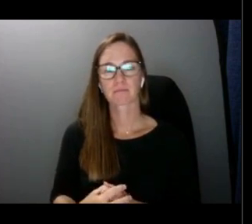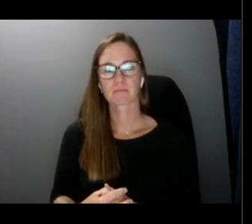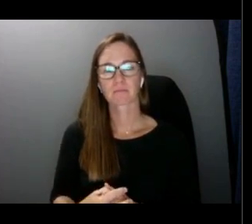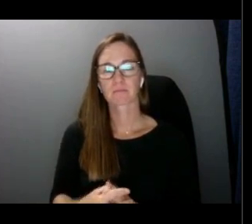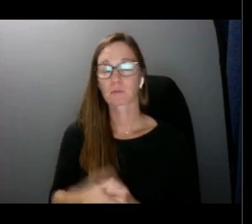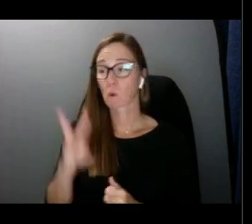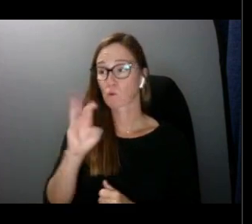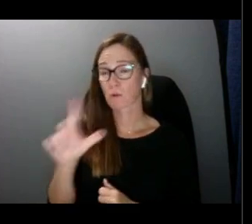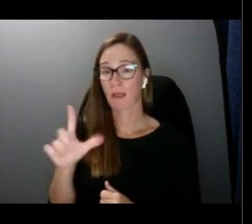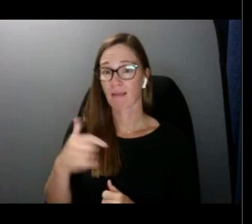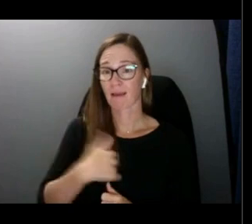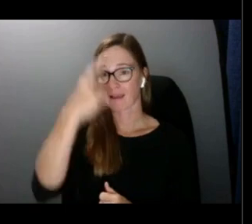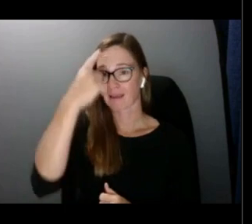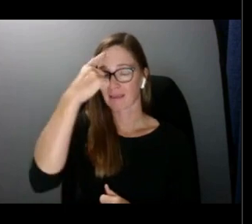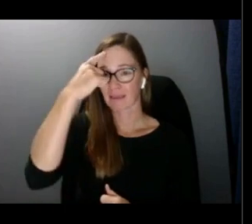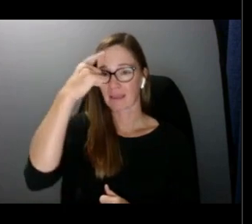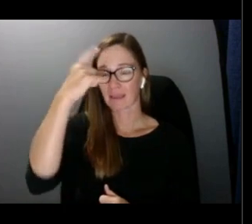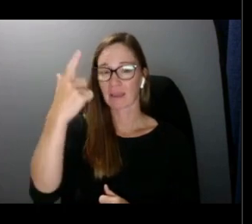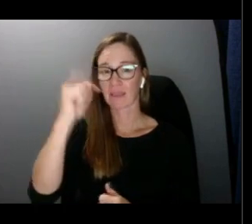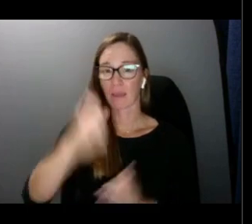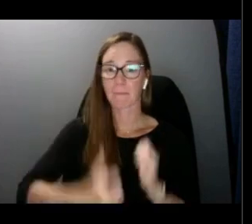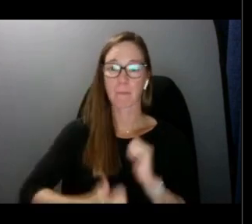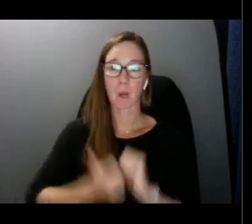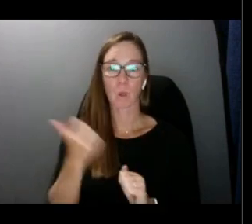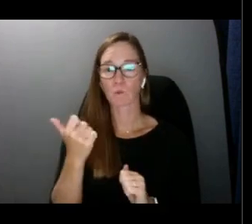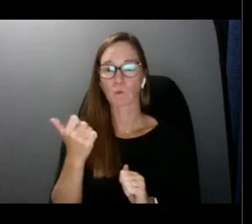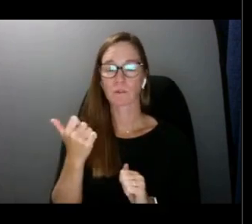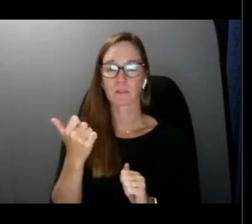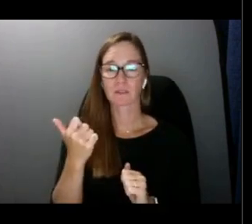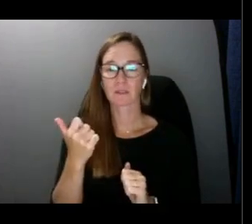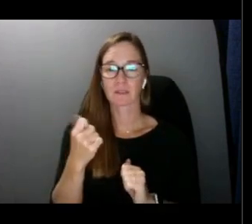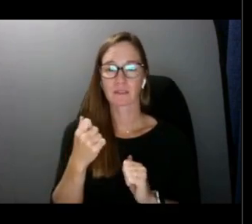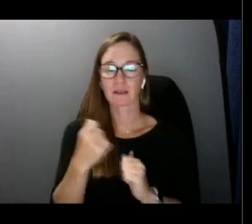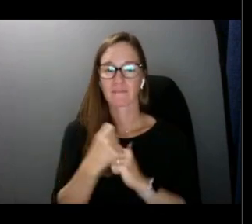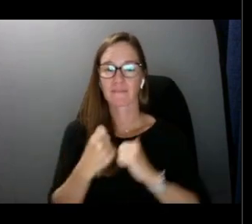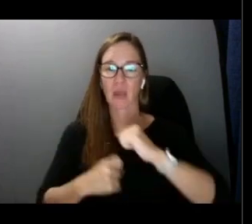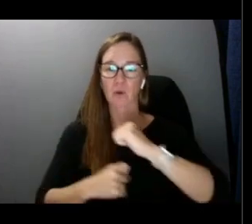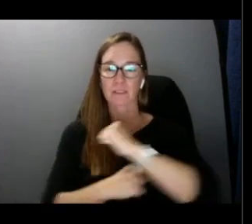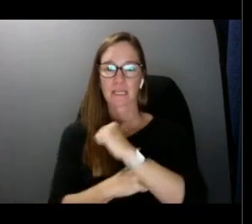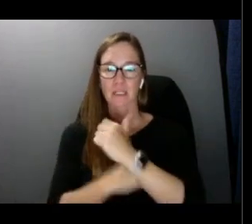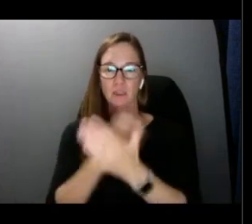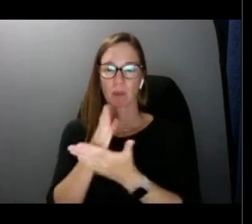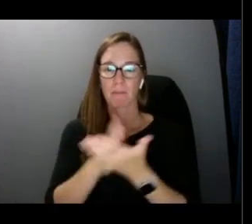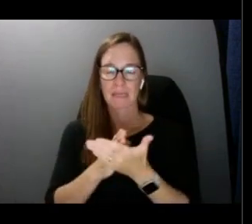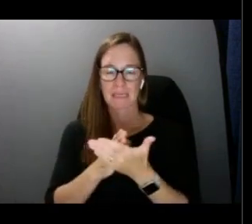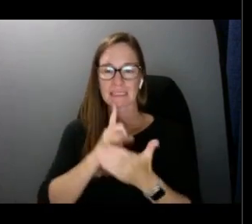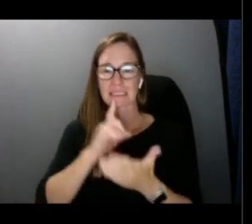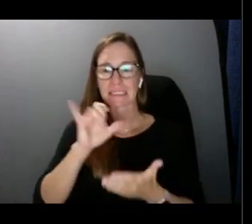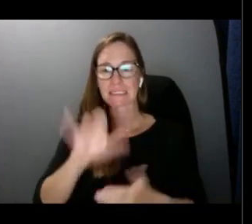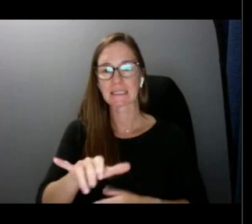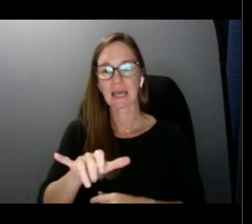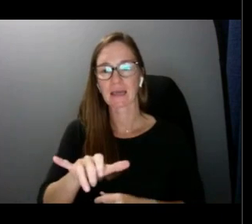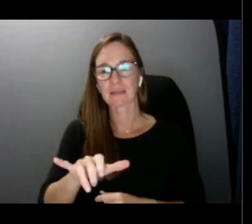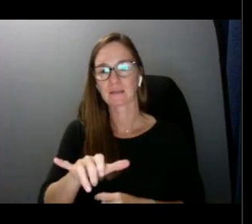Well, I think the most foundational piece is that